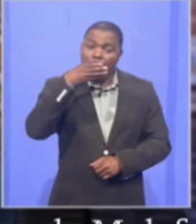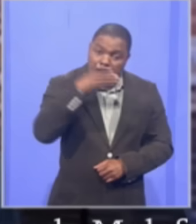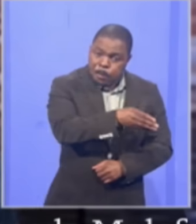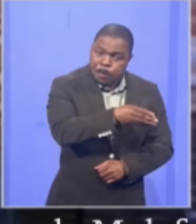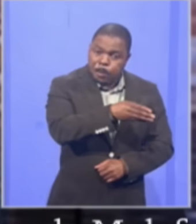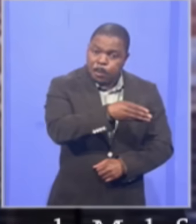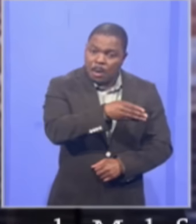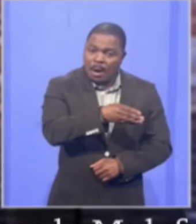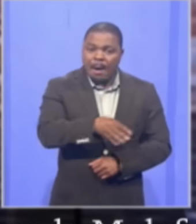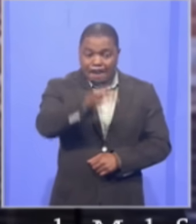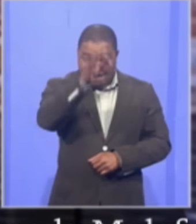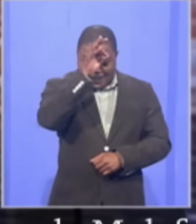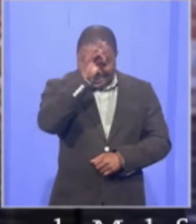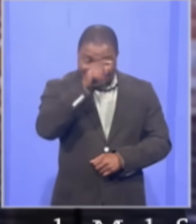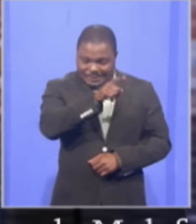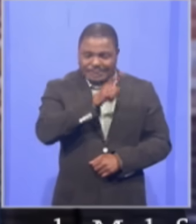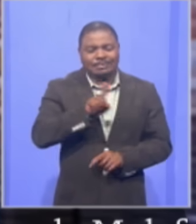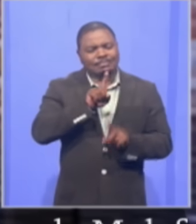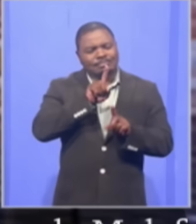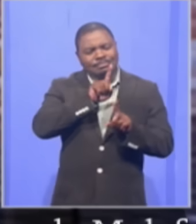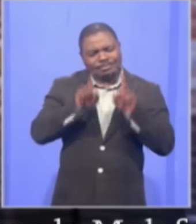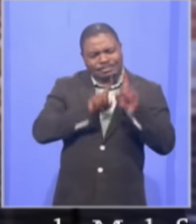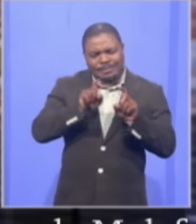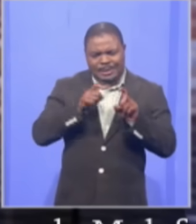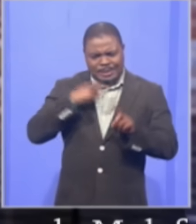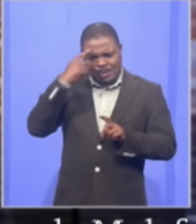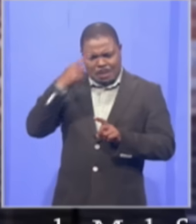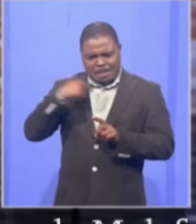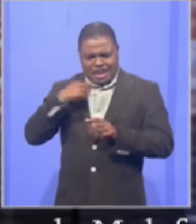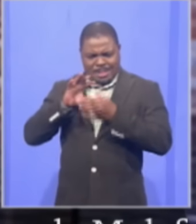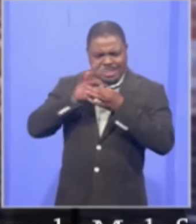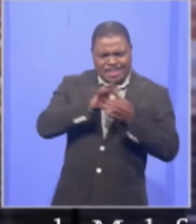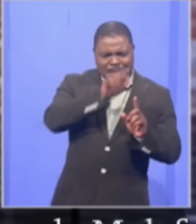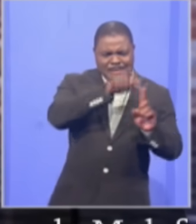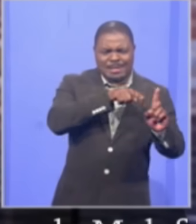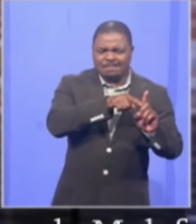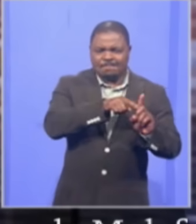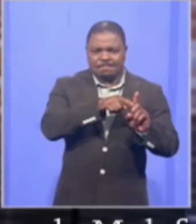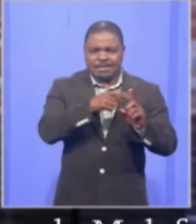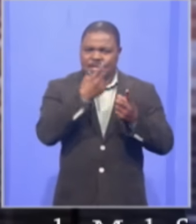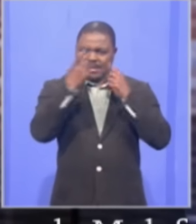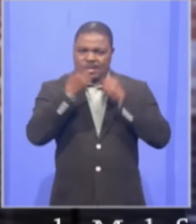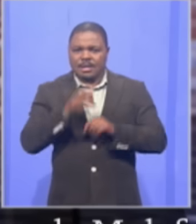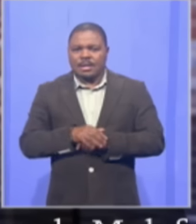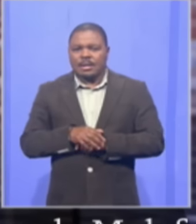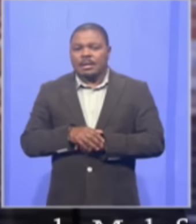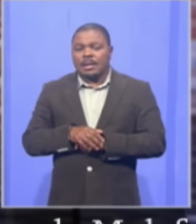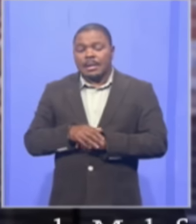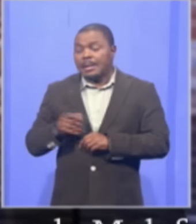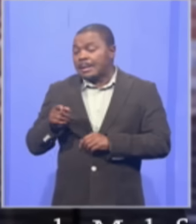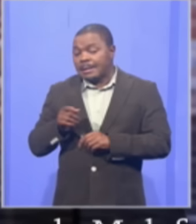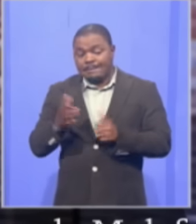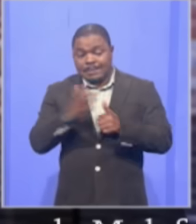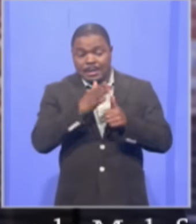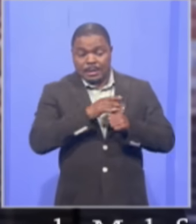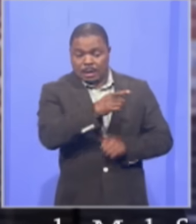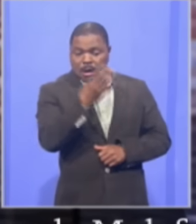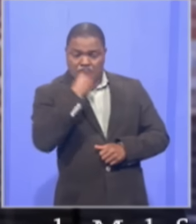the police asked pertinent questions to connect me to him. The first one was, do you have his number on your phone? I said, I don't have